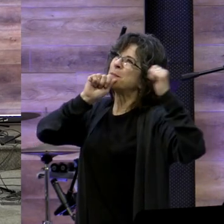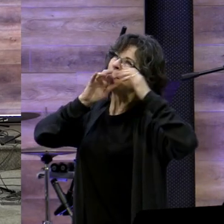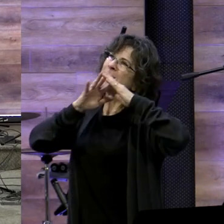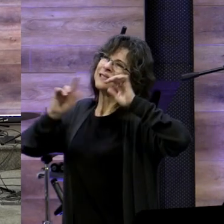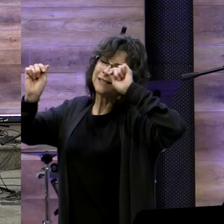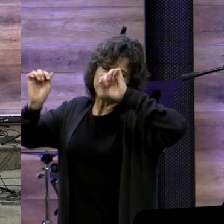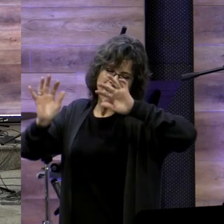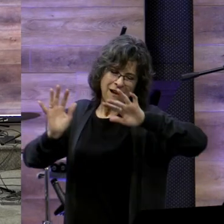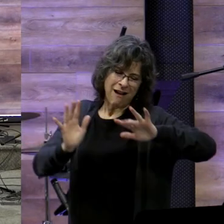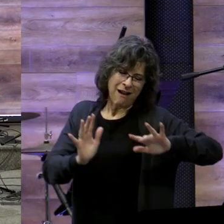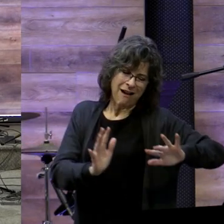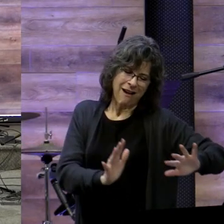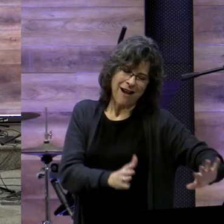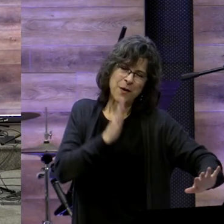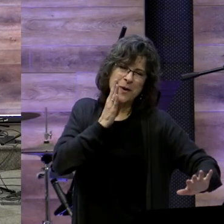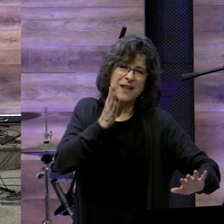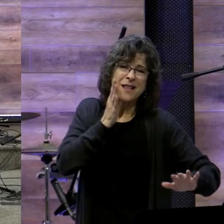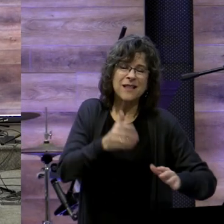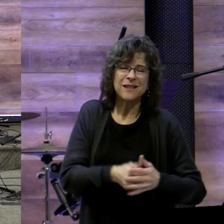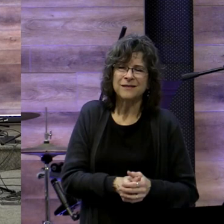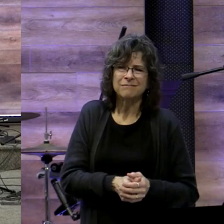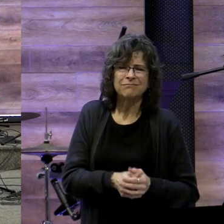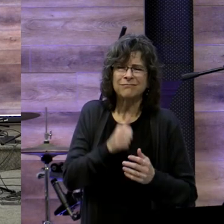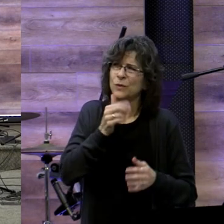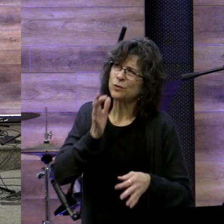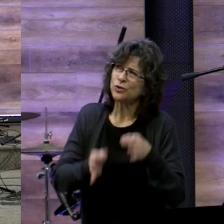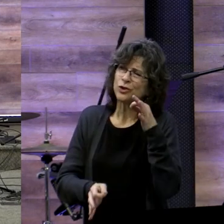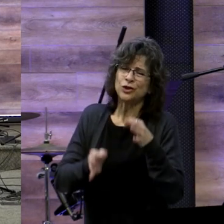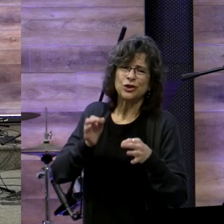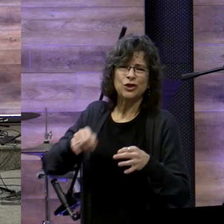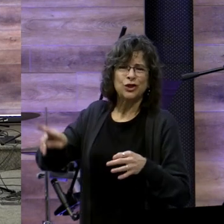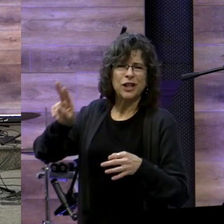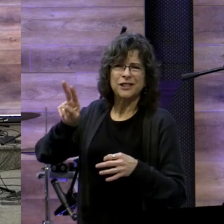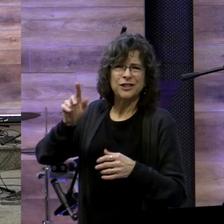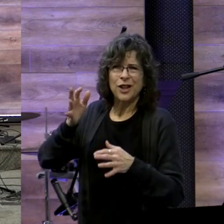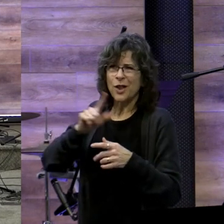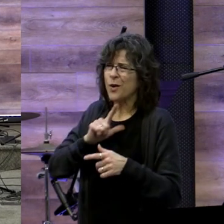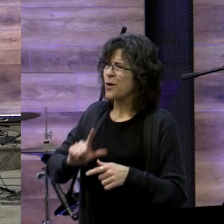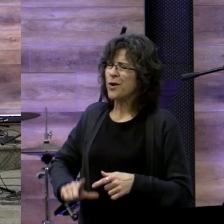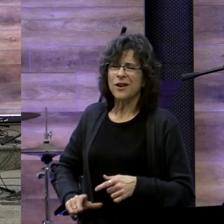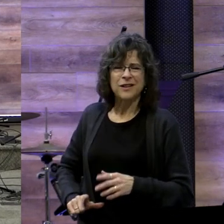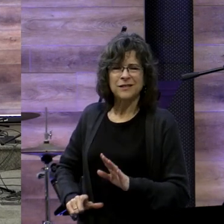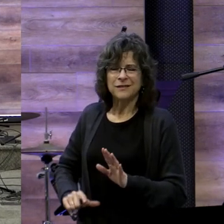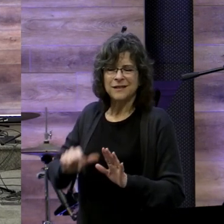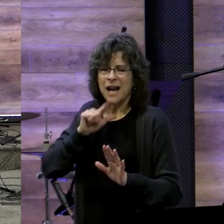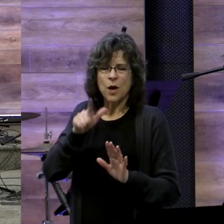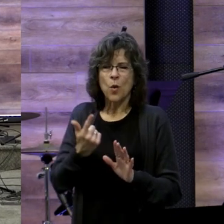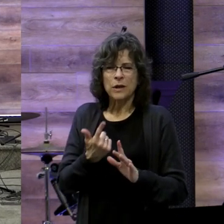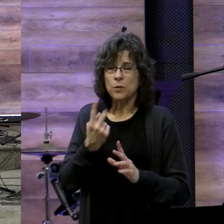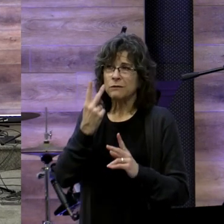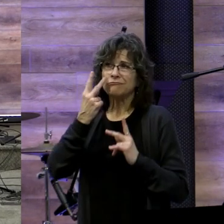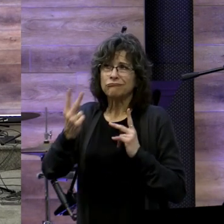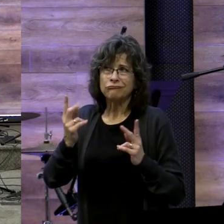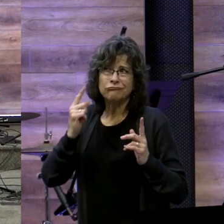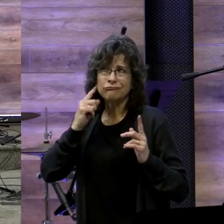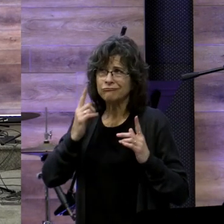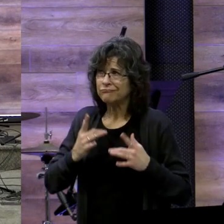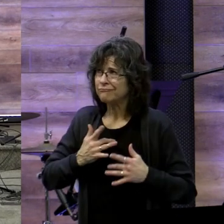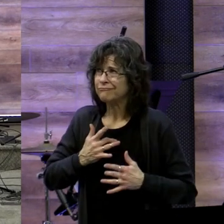head. Judge not the Lord by feeble sense, but trust him for his